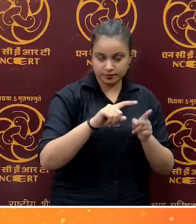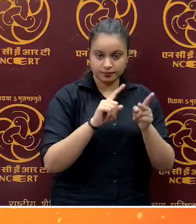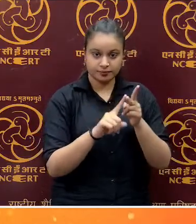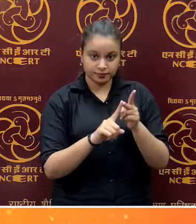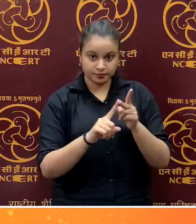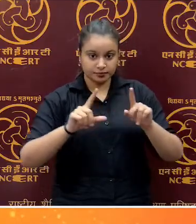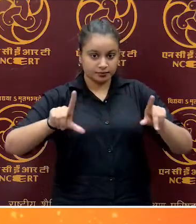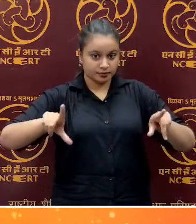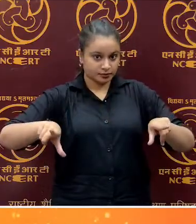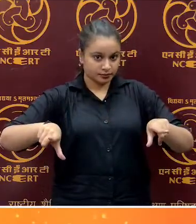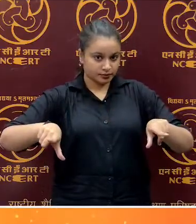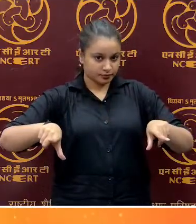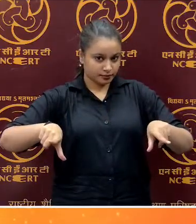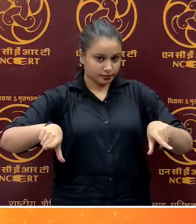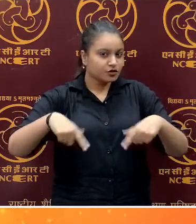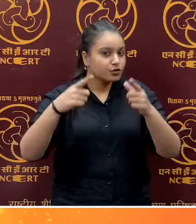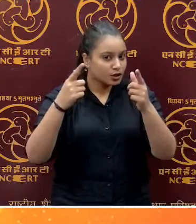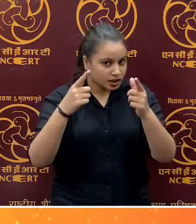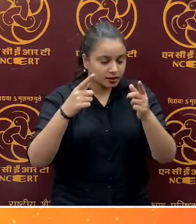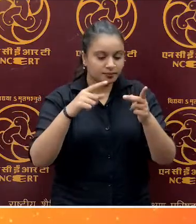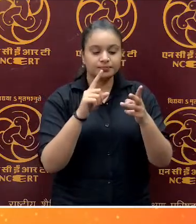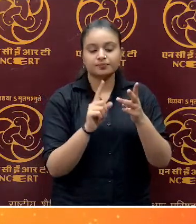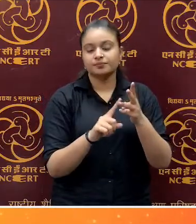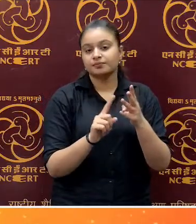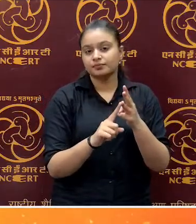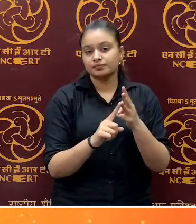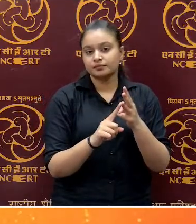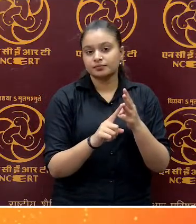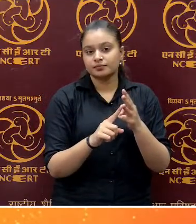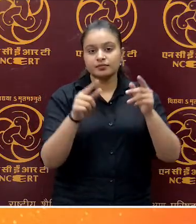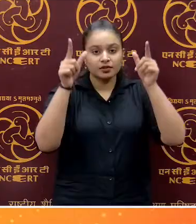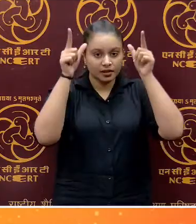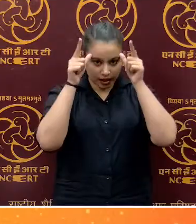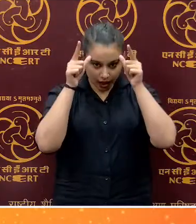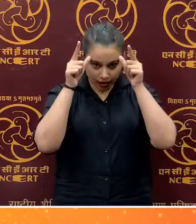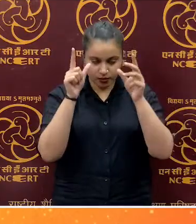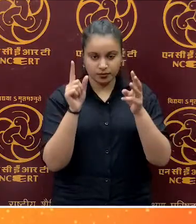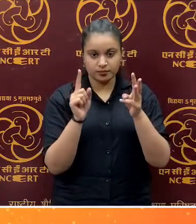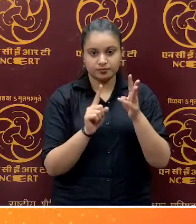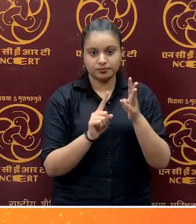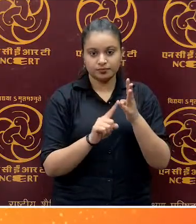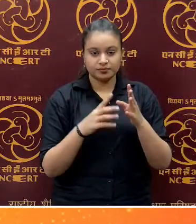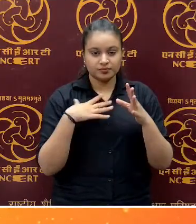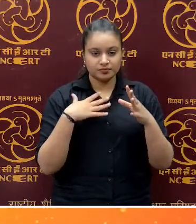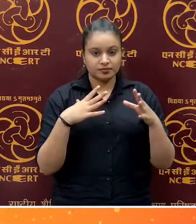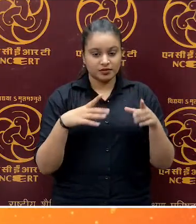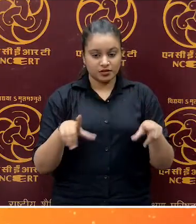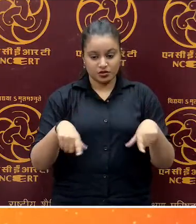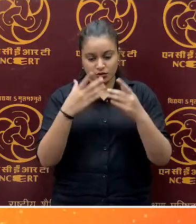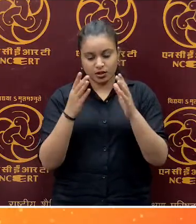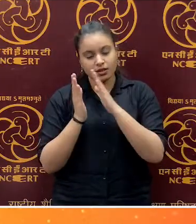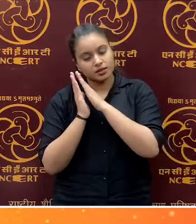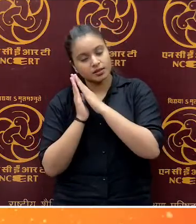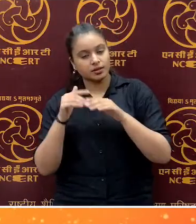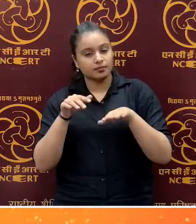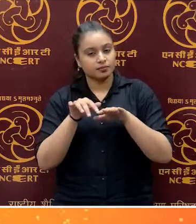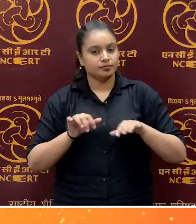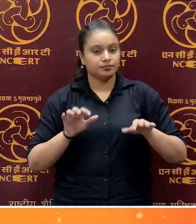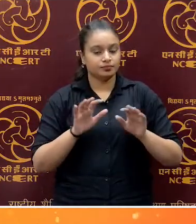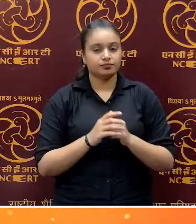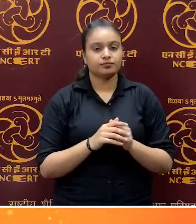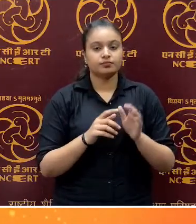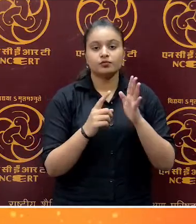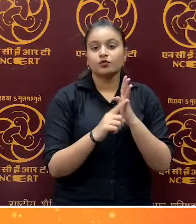one was the tree. Tree. And the third one was the cow. The cow, which was hiding behind the tree or sitting behind it. And the fourth one,